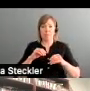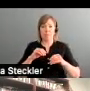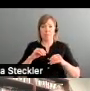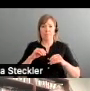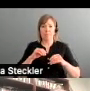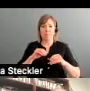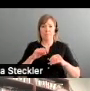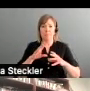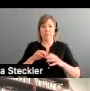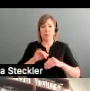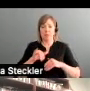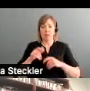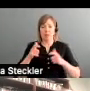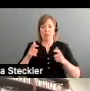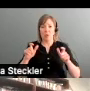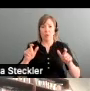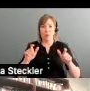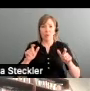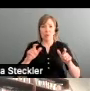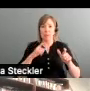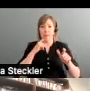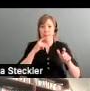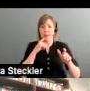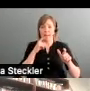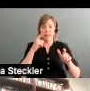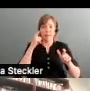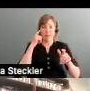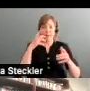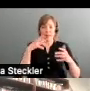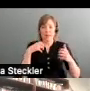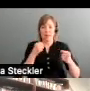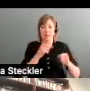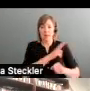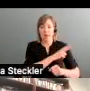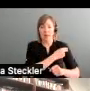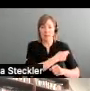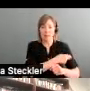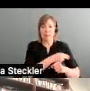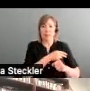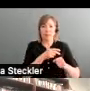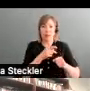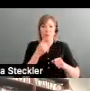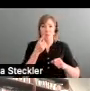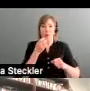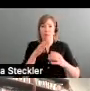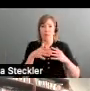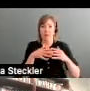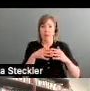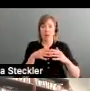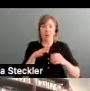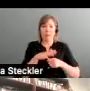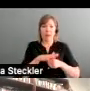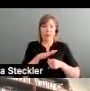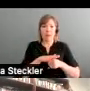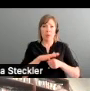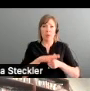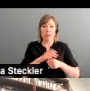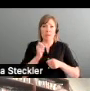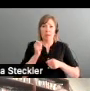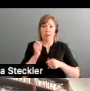these large public mental hospitals. And then one of the American popularizers